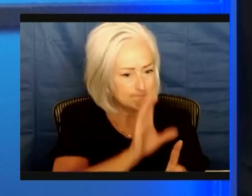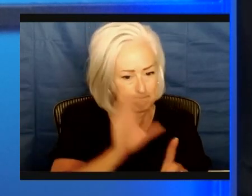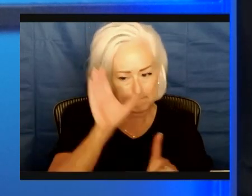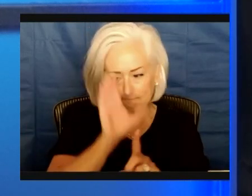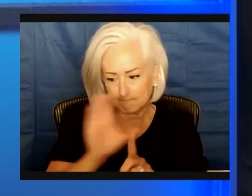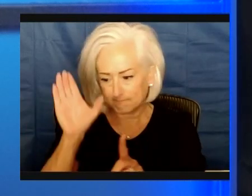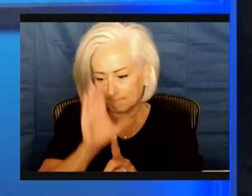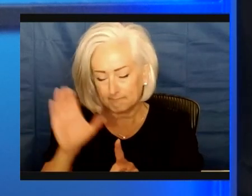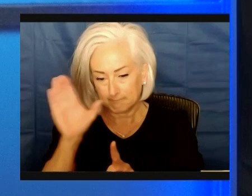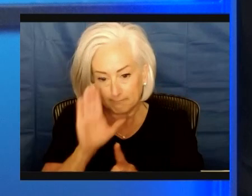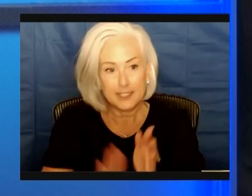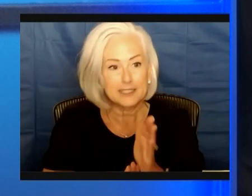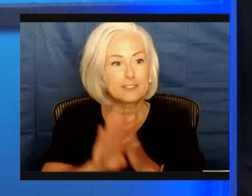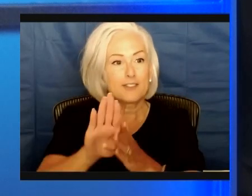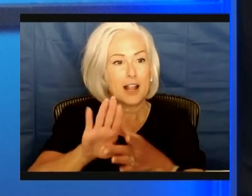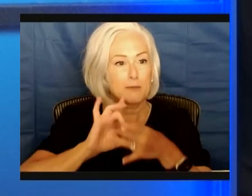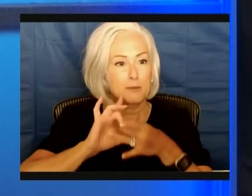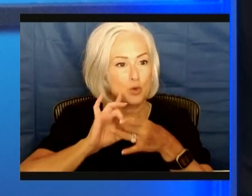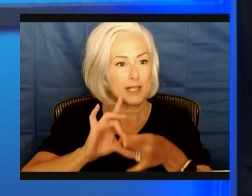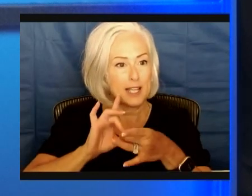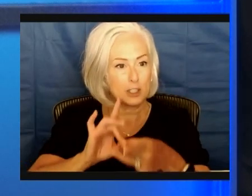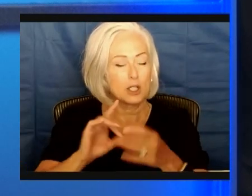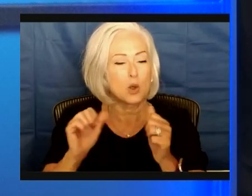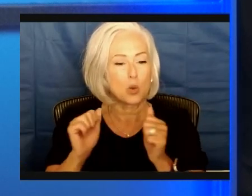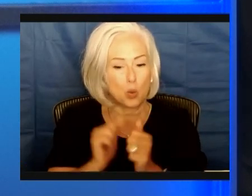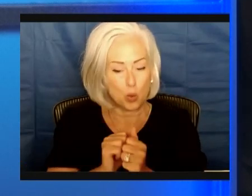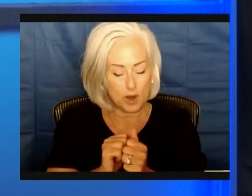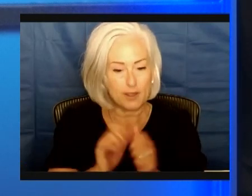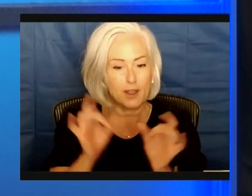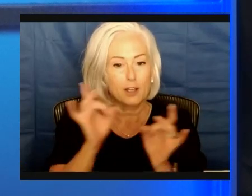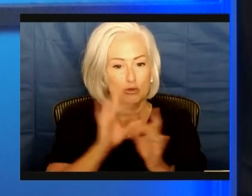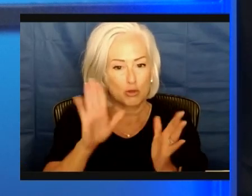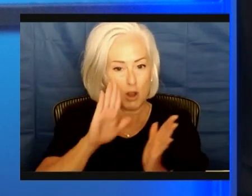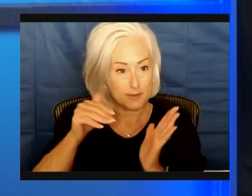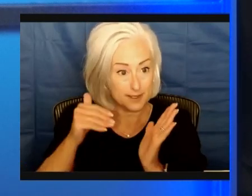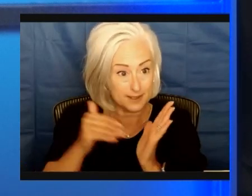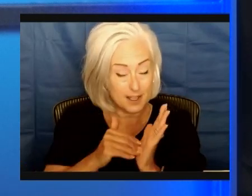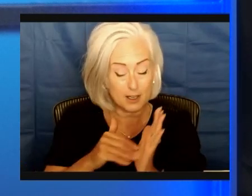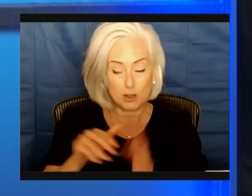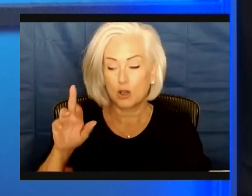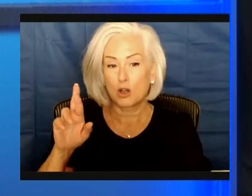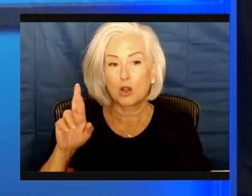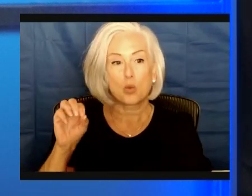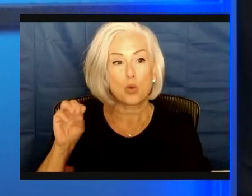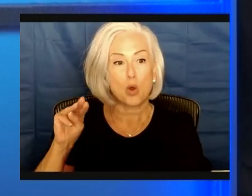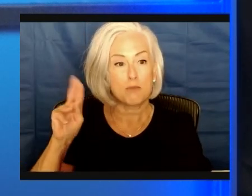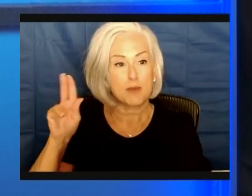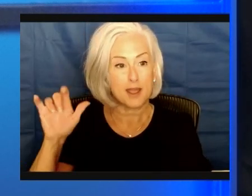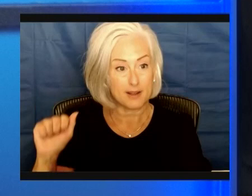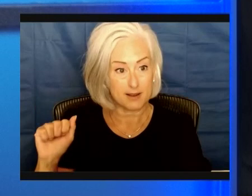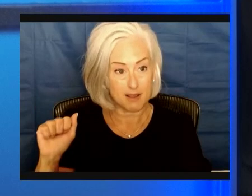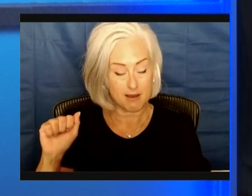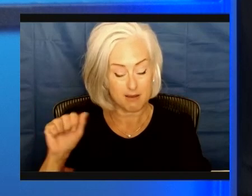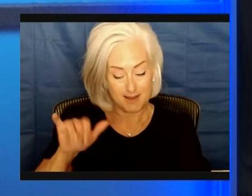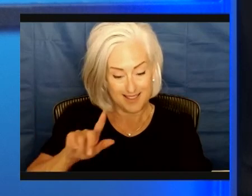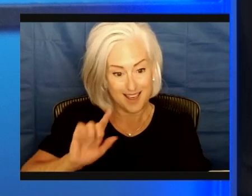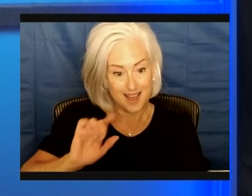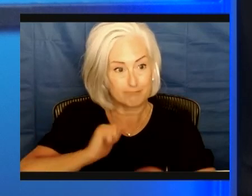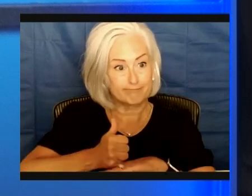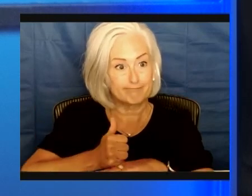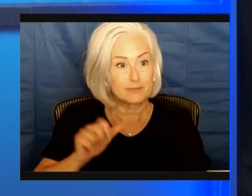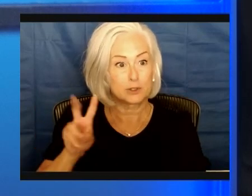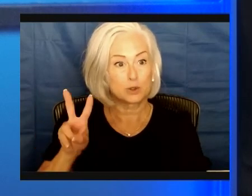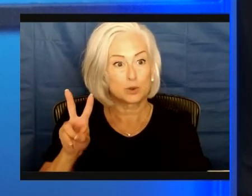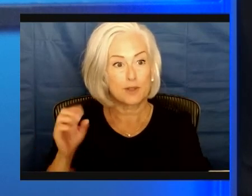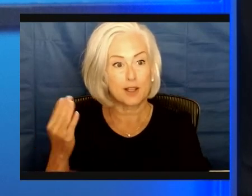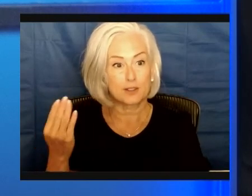a trauma center in Romania, and that began in about 2014. And then through my relationship with